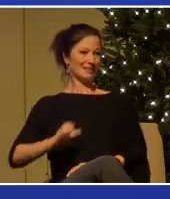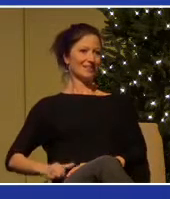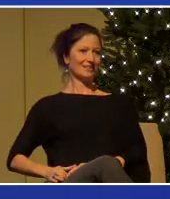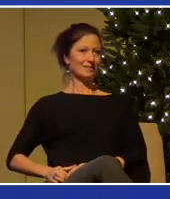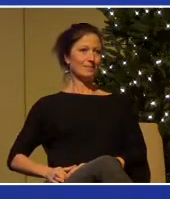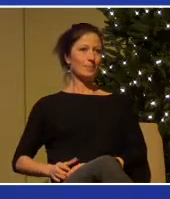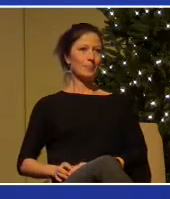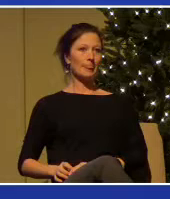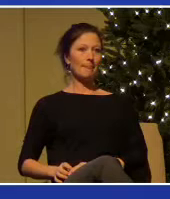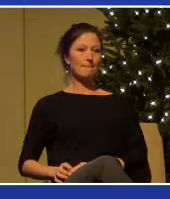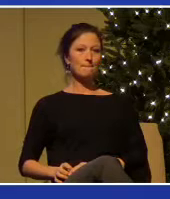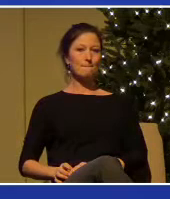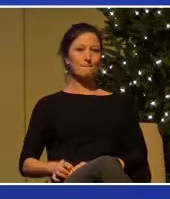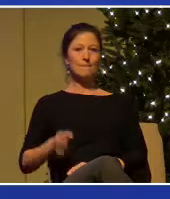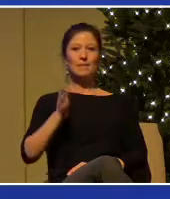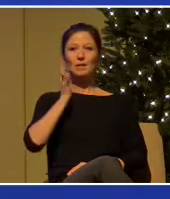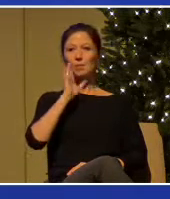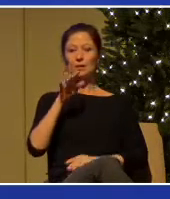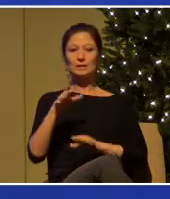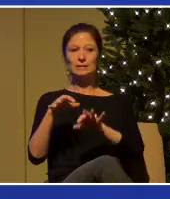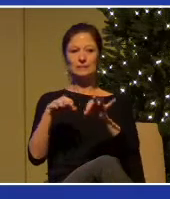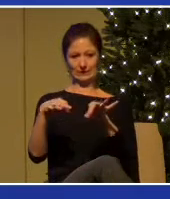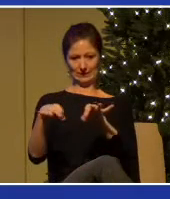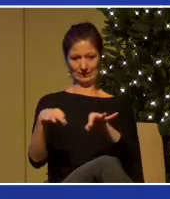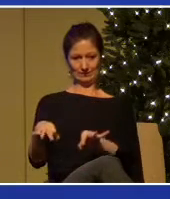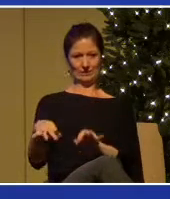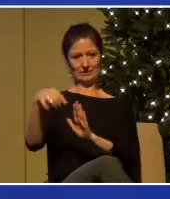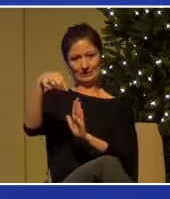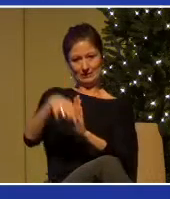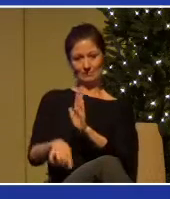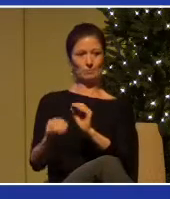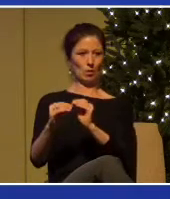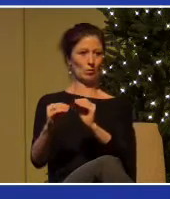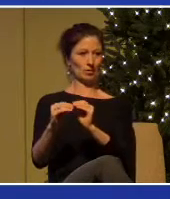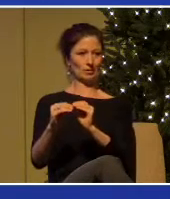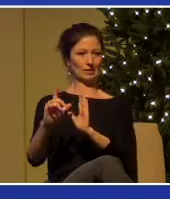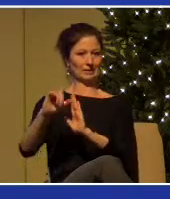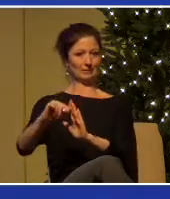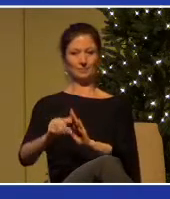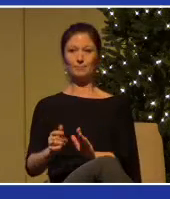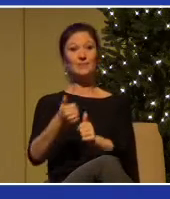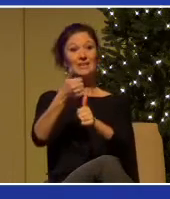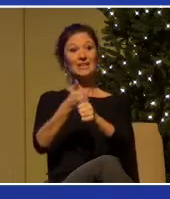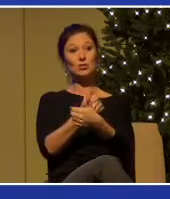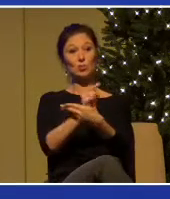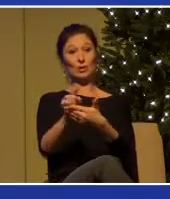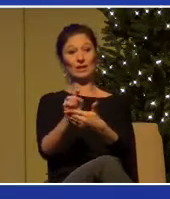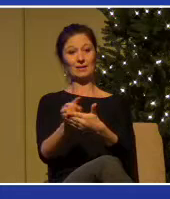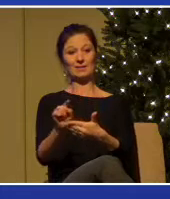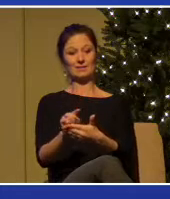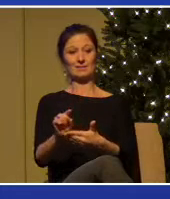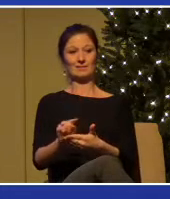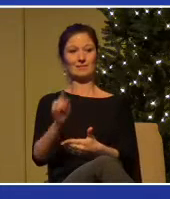little bit more about that as we get a little further in. Each week we will be lighting another